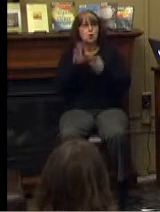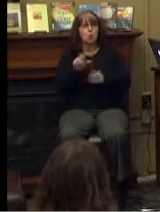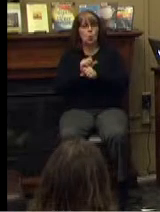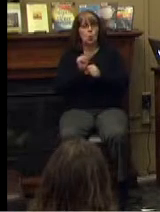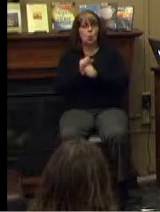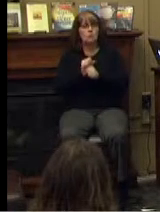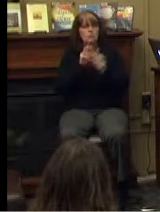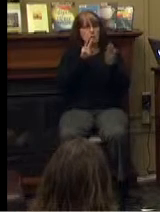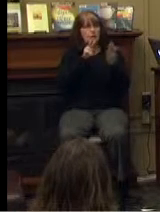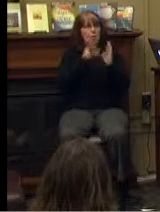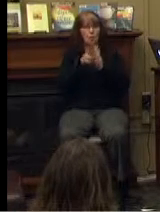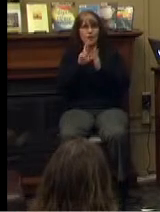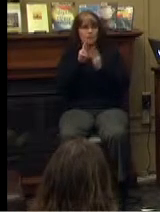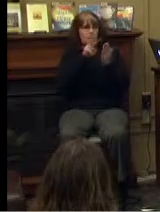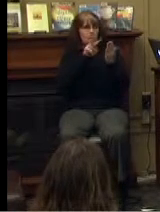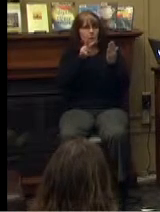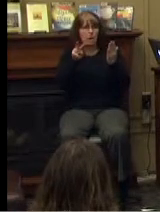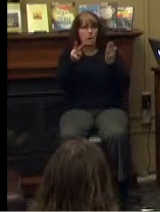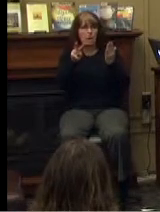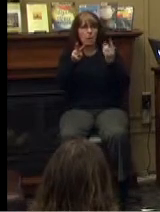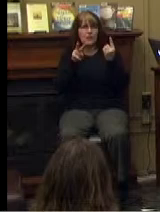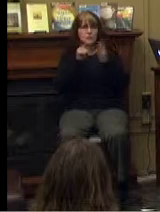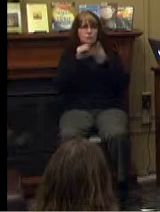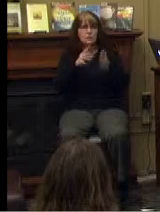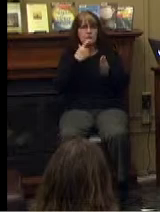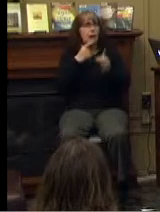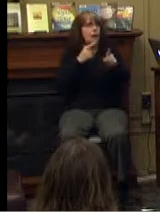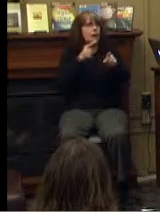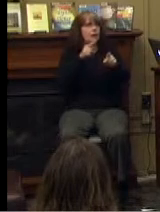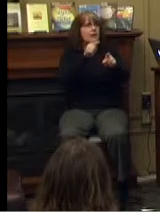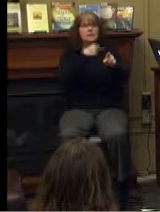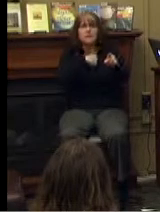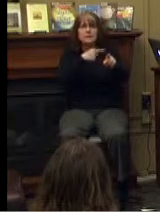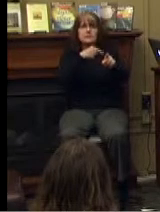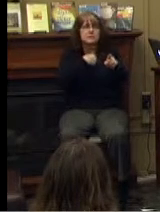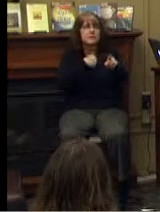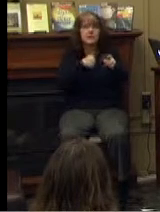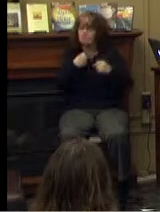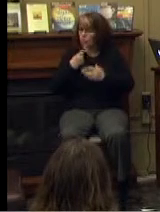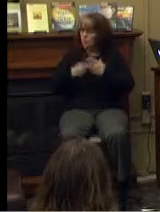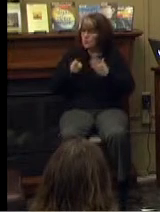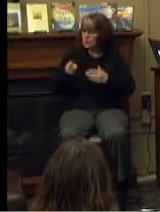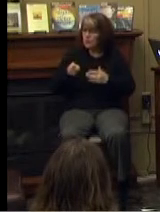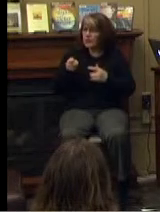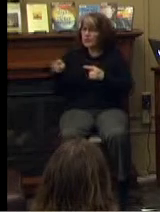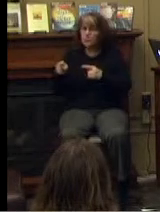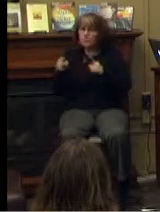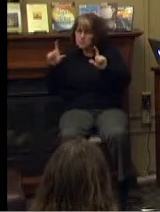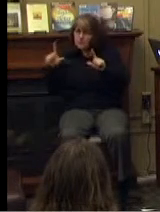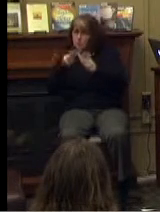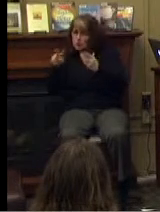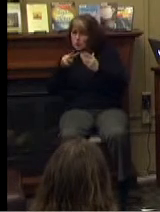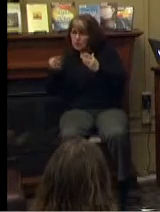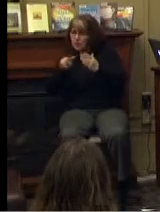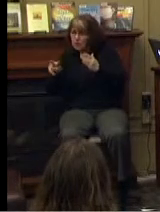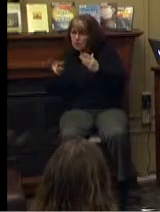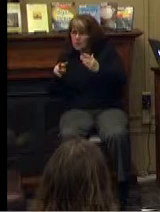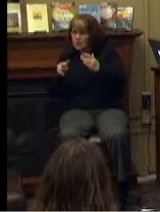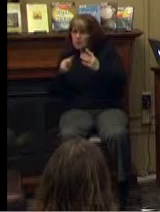like, I had one student say, this is me. And I was like, what's you? Because he was reading all this, you know,